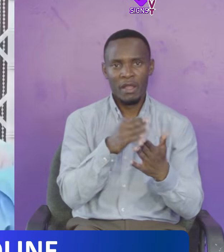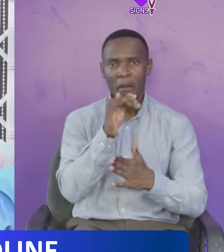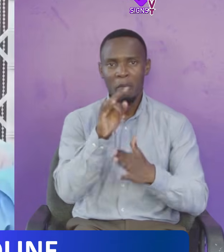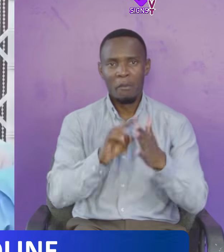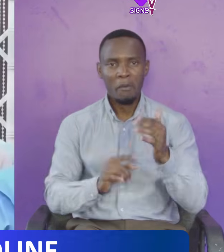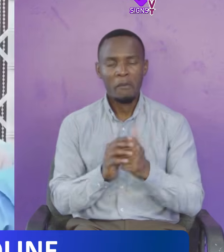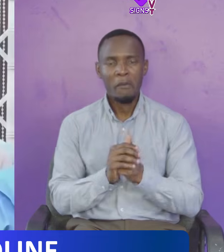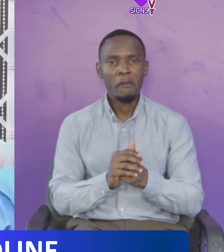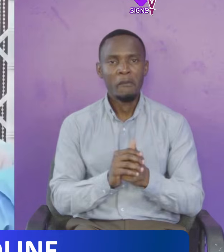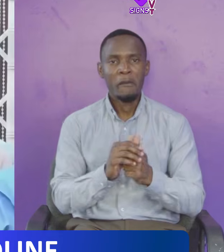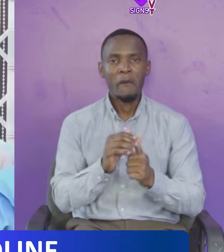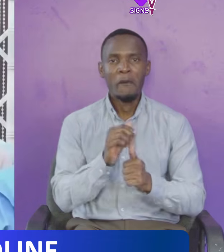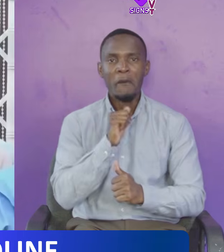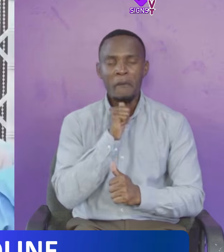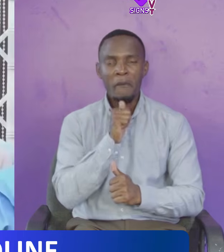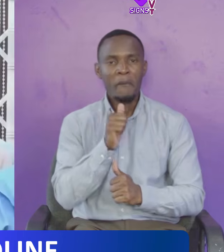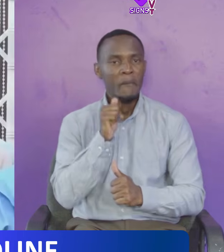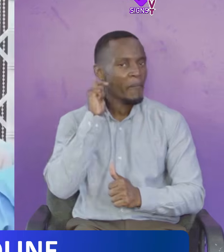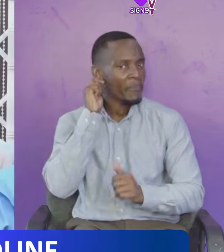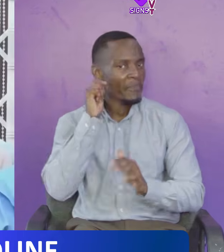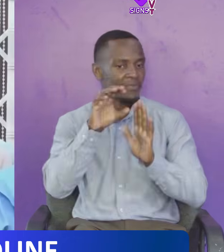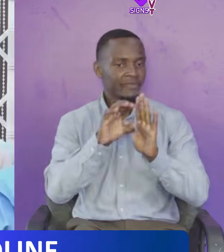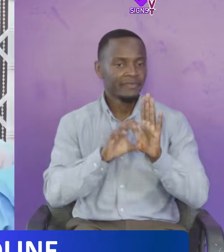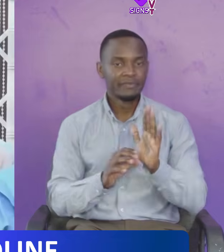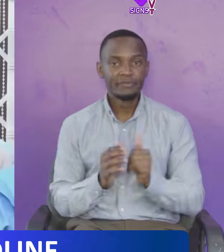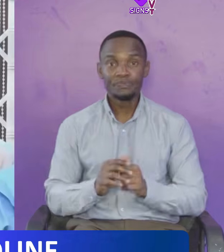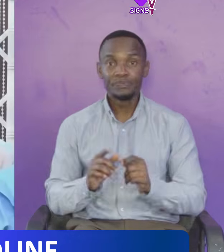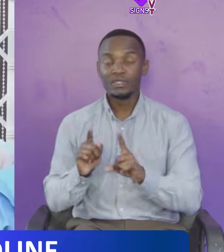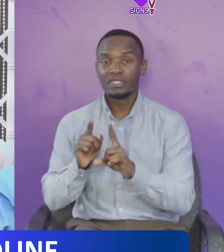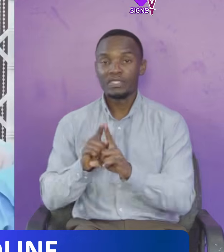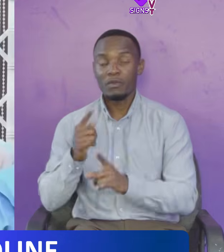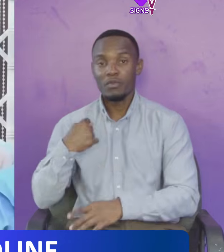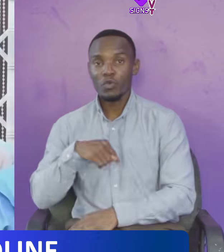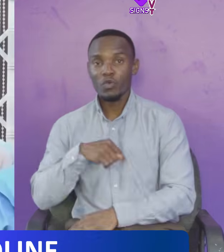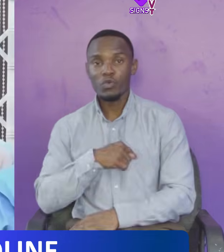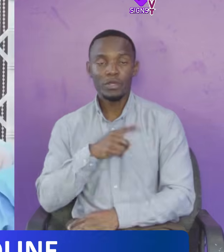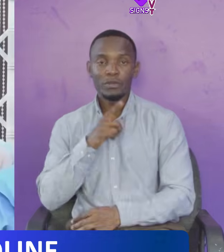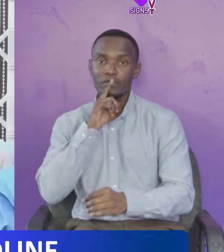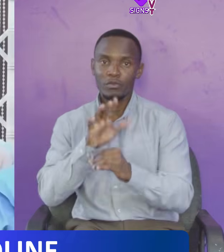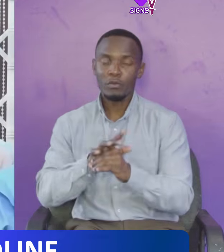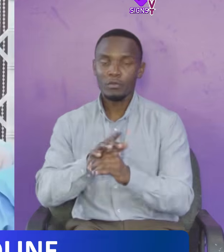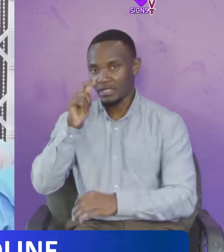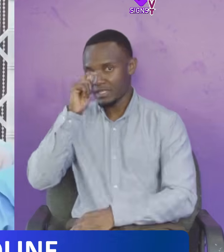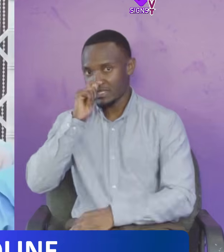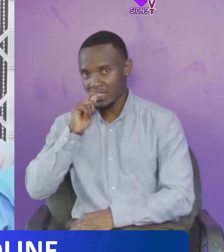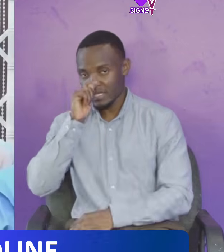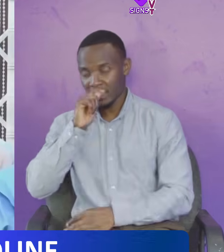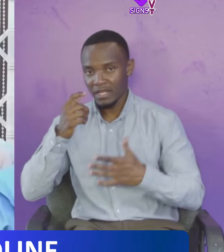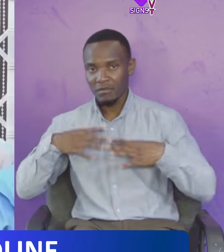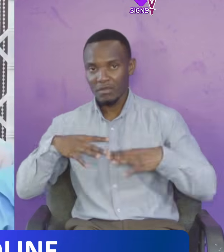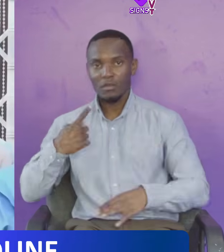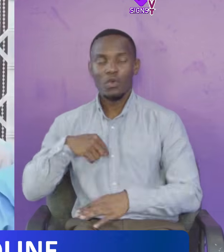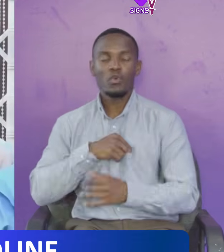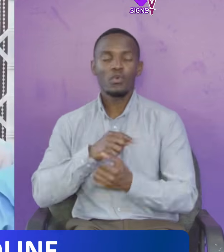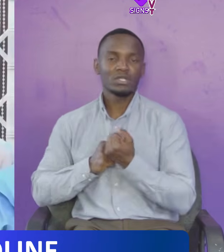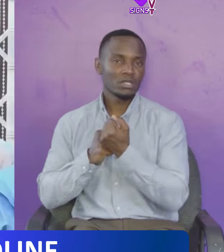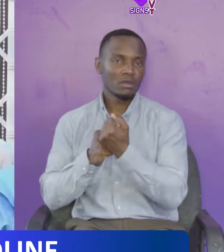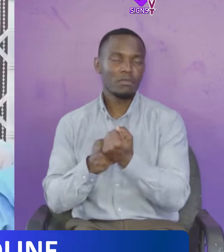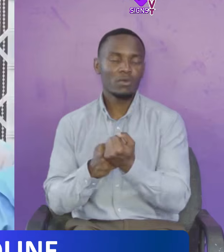Africans, we want to assure Tanzanians that we stand with them during this difficult time, and